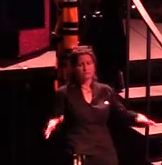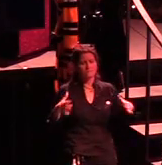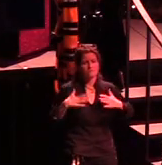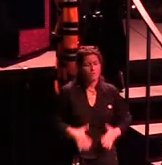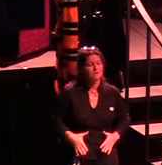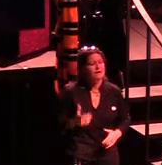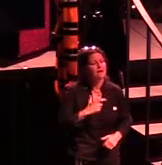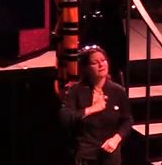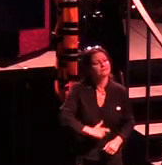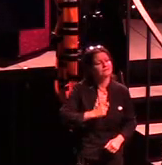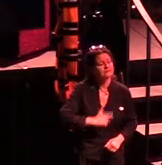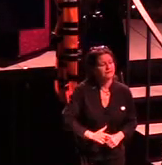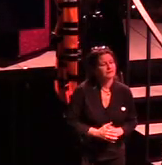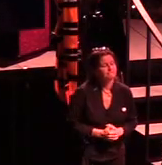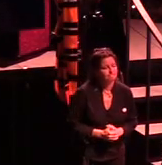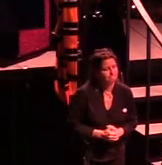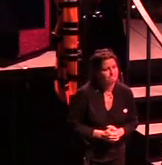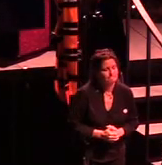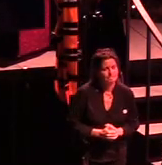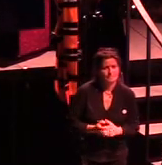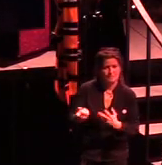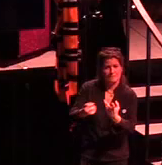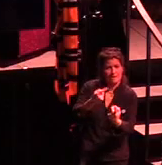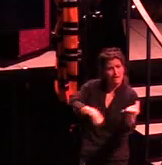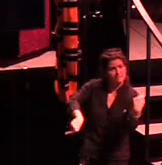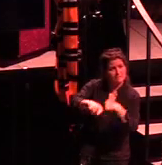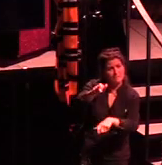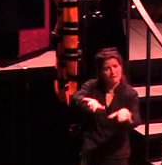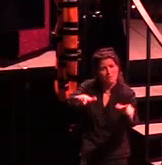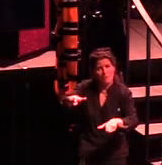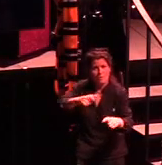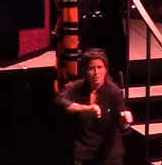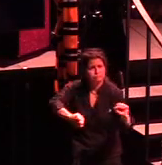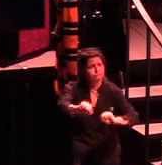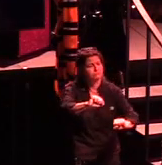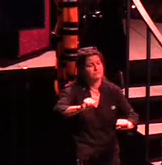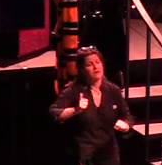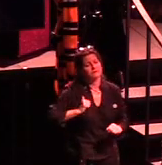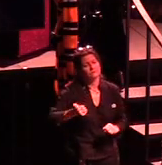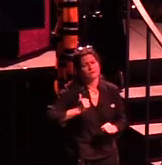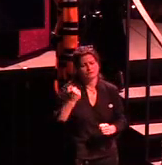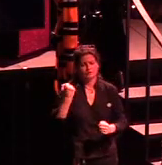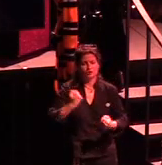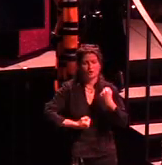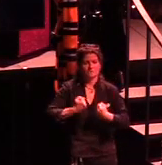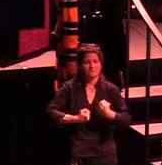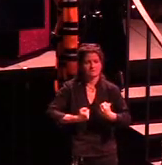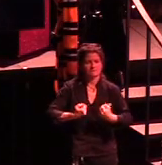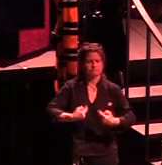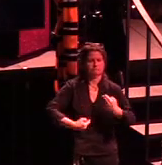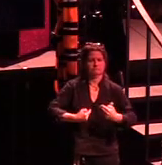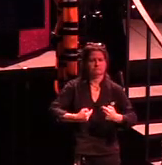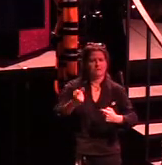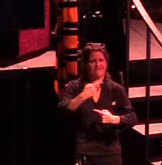identity but it was other people's are some assumptions biscuit judgments and laughter that